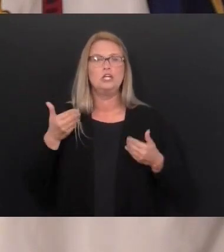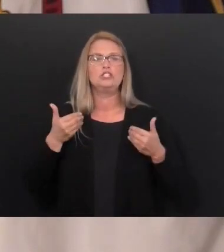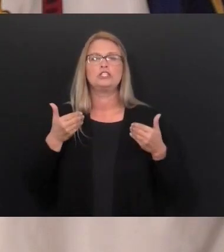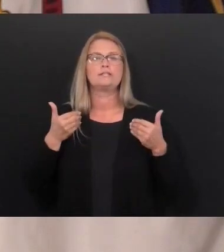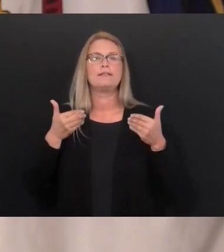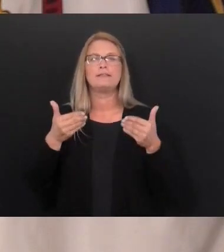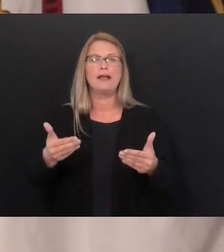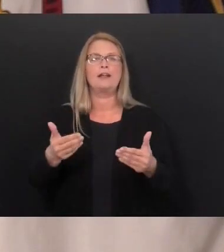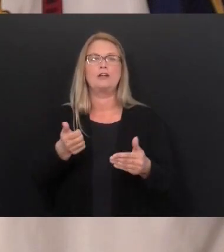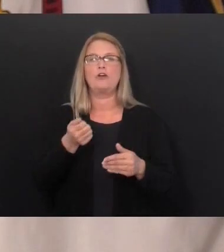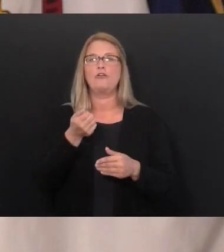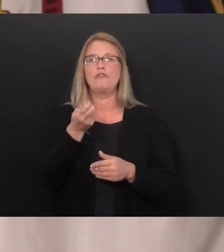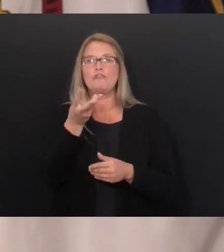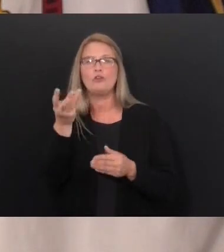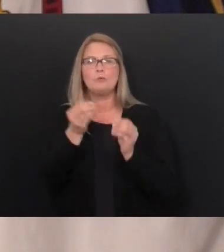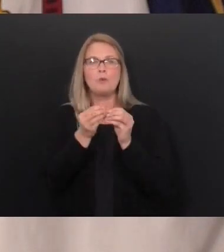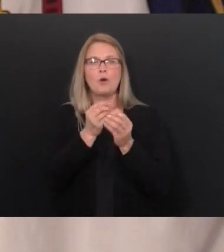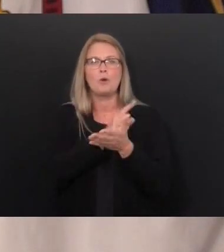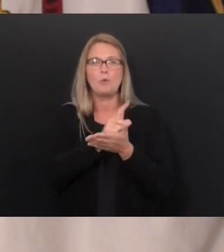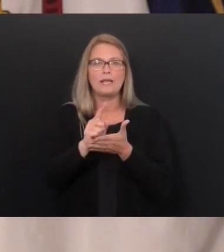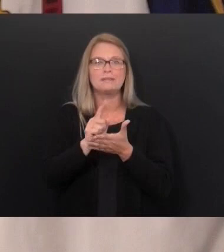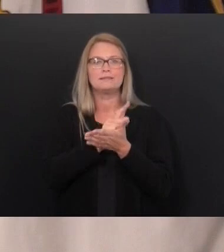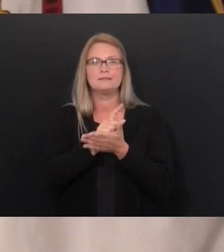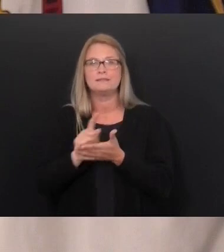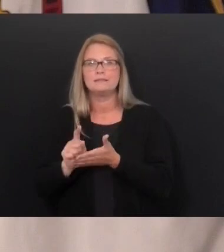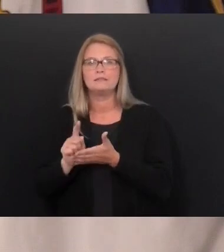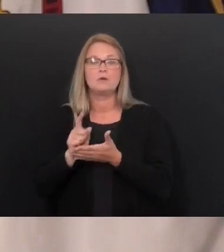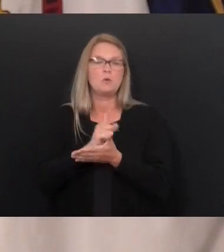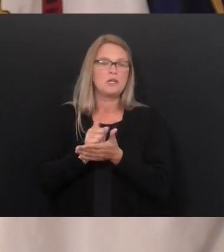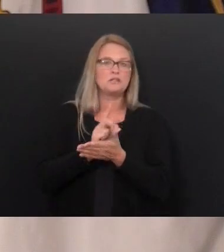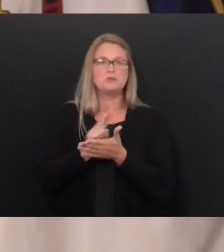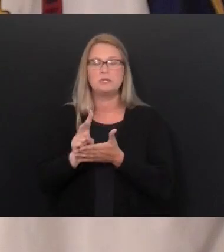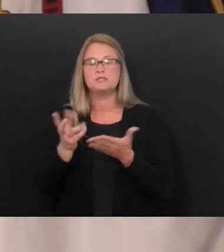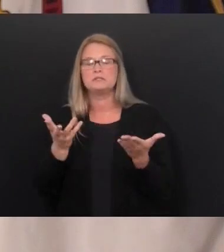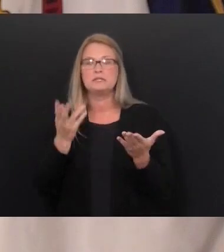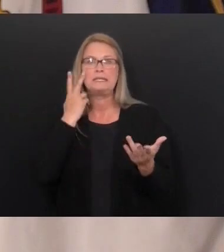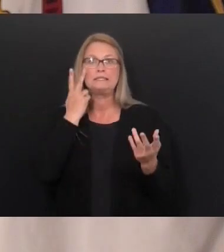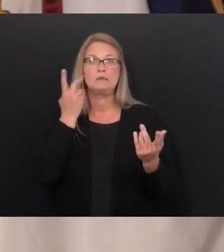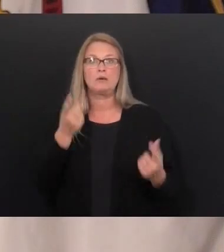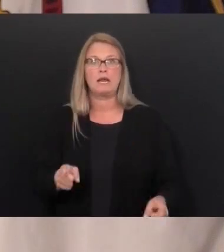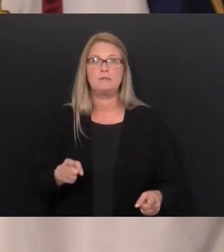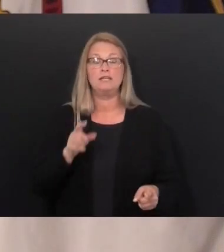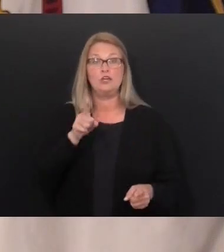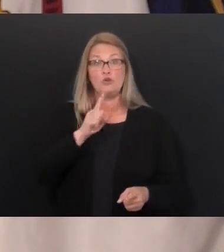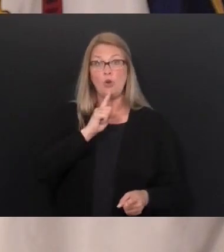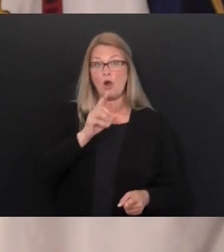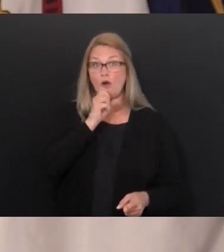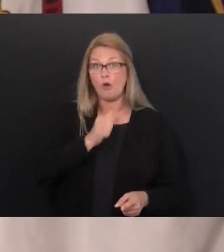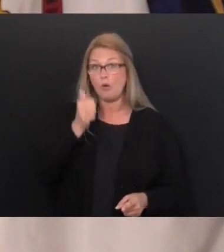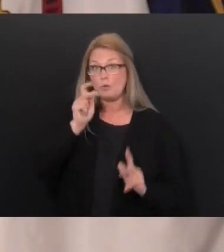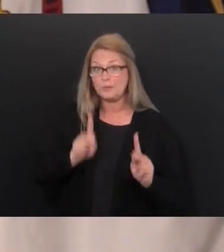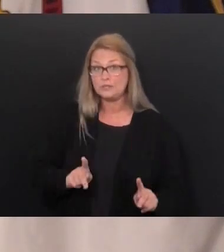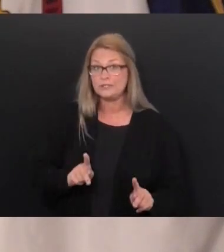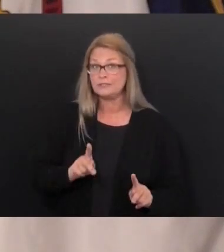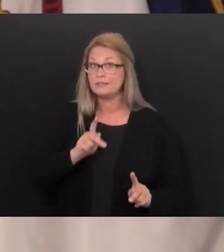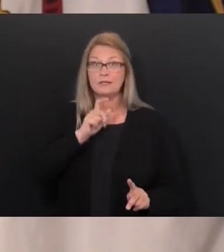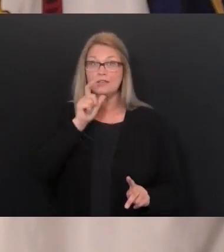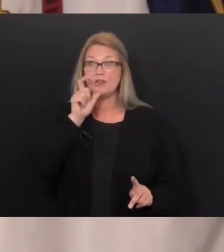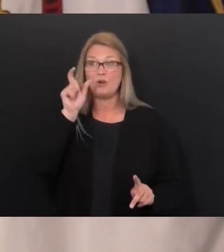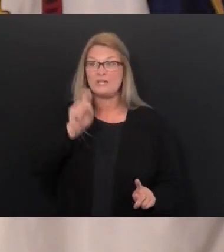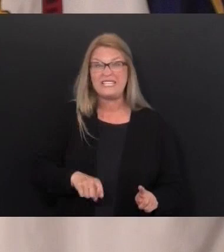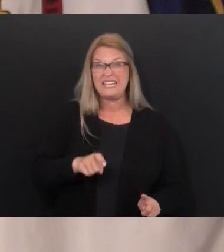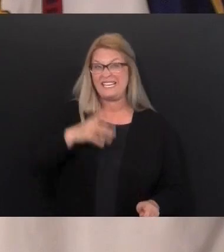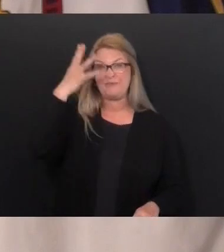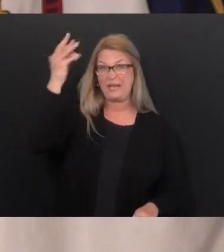go another couple of weeks and let's see where we stand? If you're an elderly person and you don't have a real need to